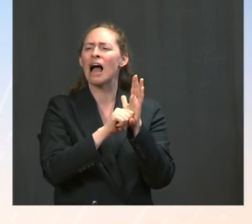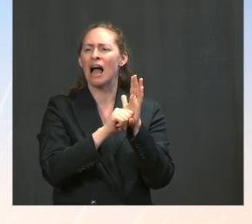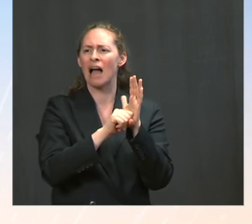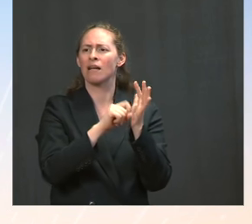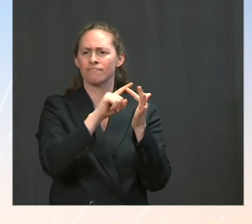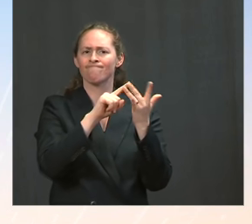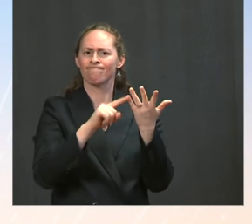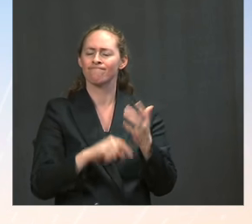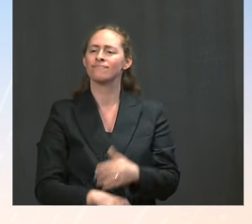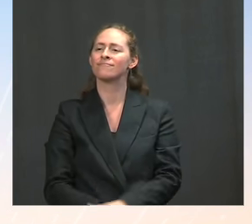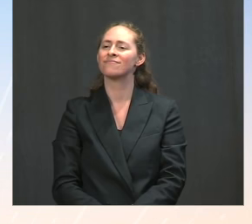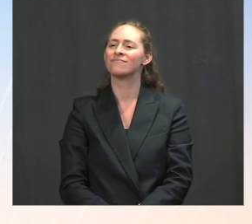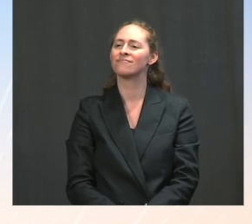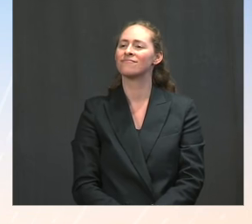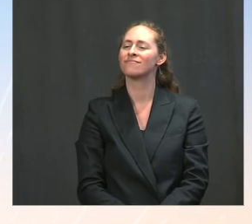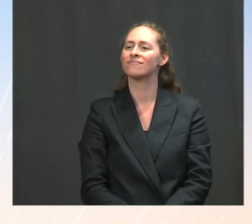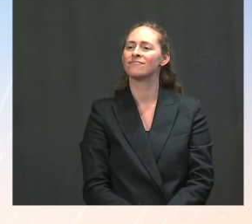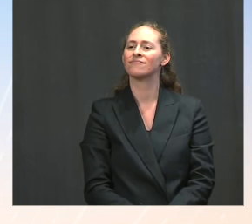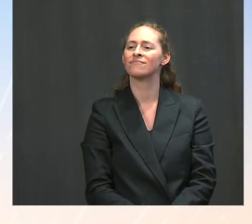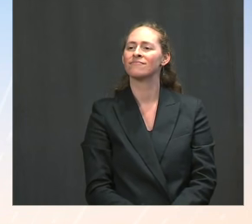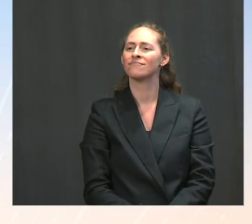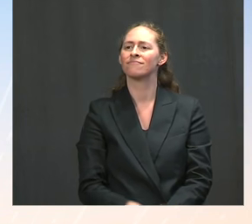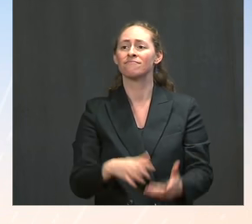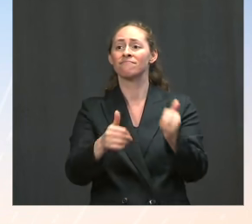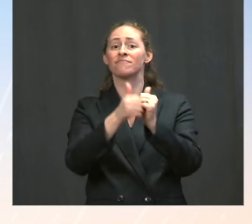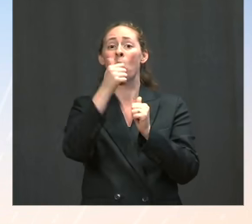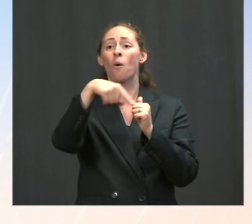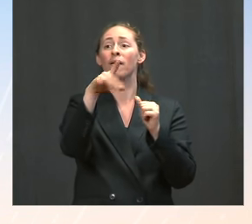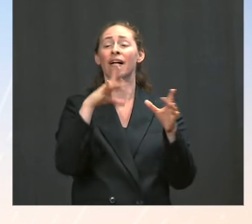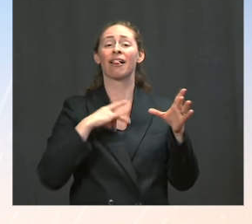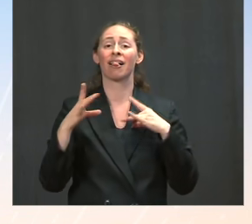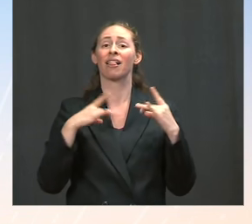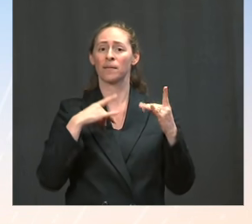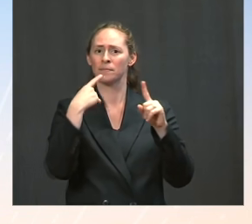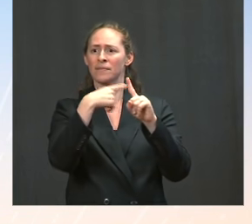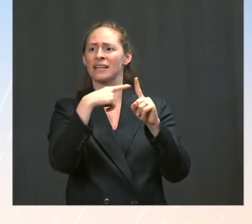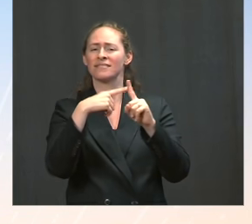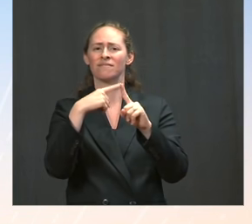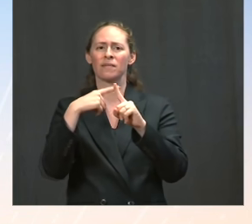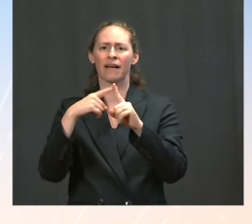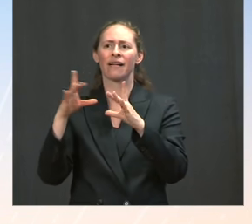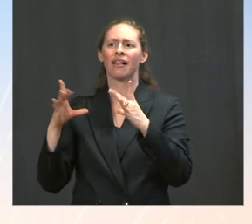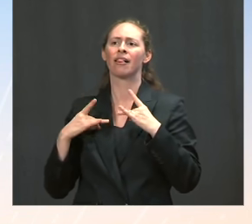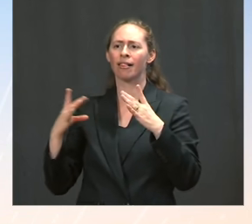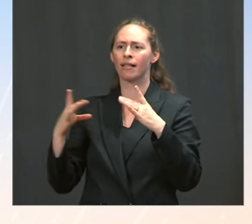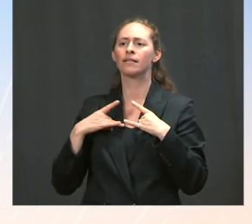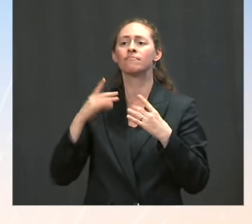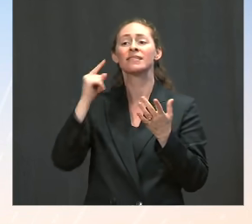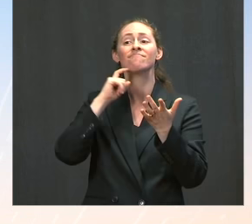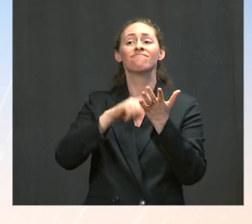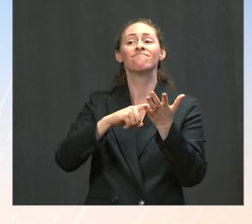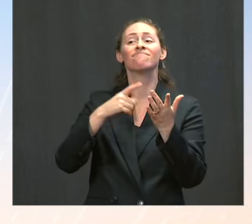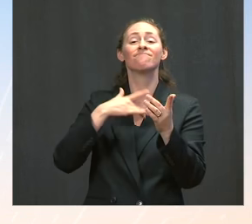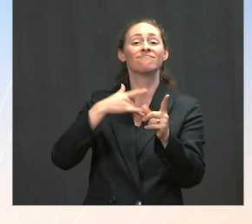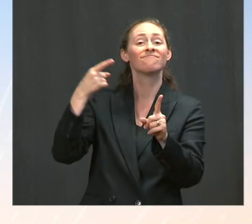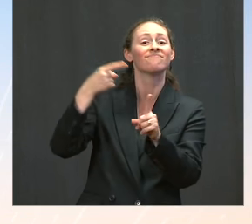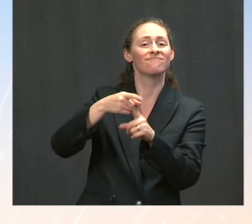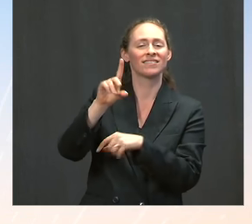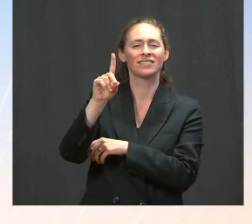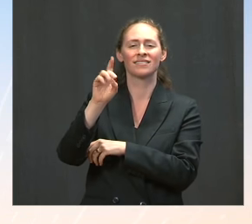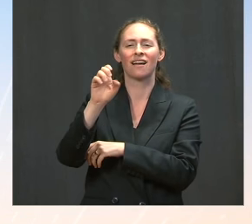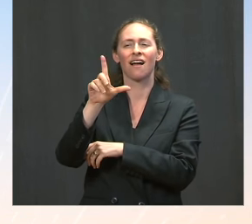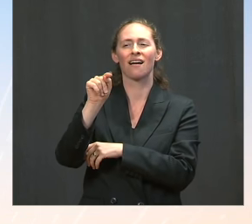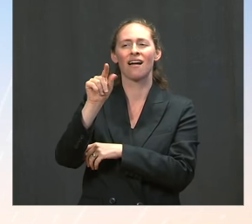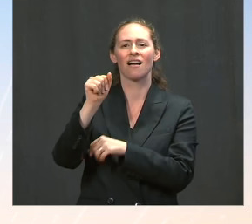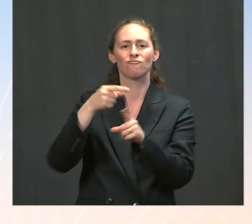from, as we've seen the rise in the Delta variant, which is more transmissible, and if you're not vaccinated, it is transferring, no